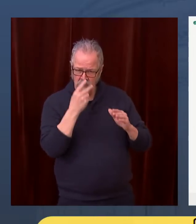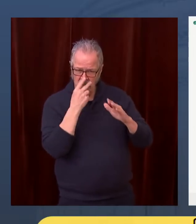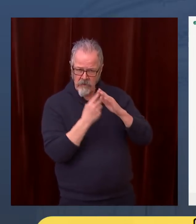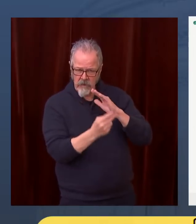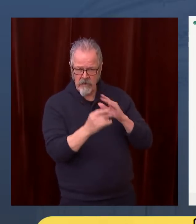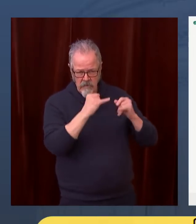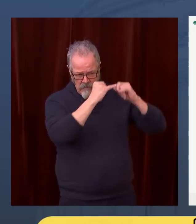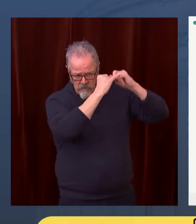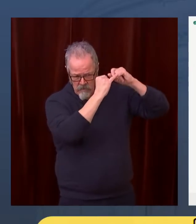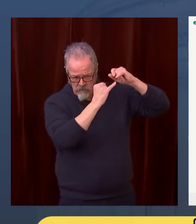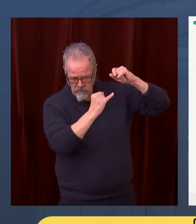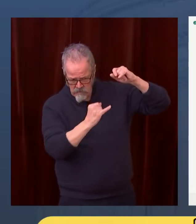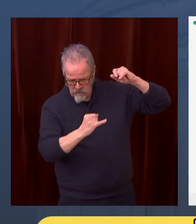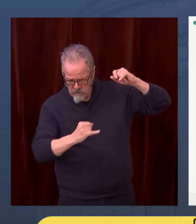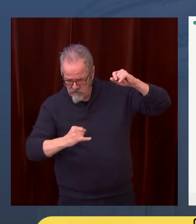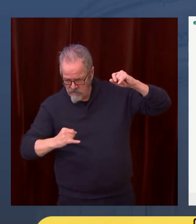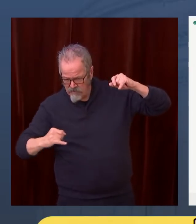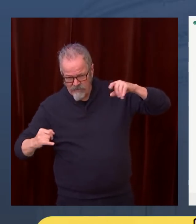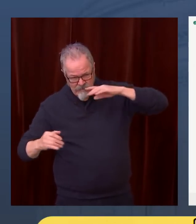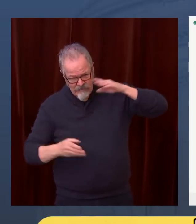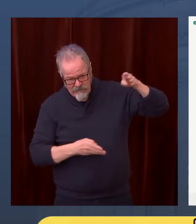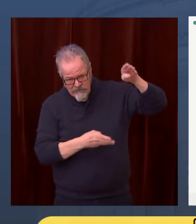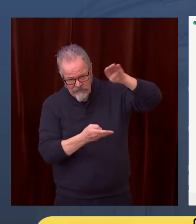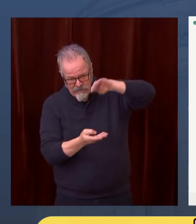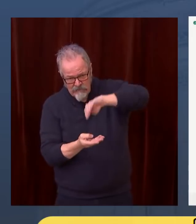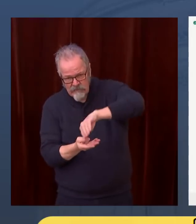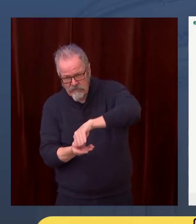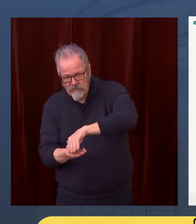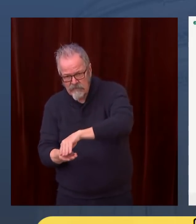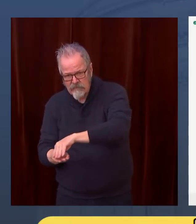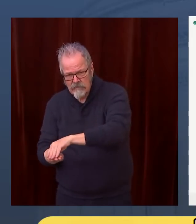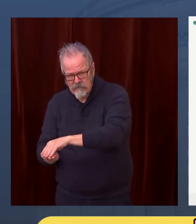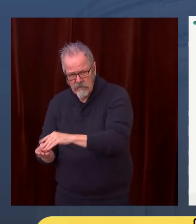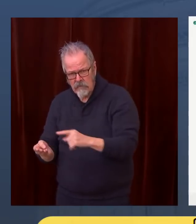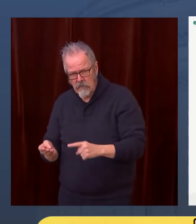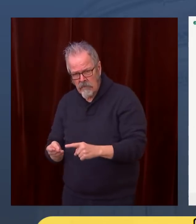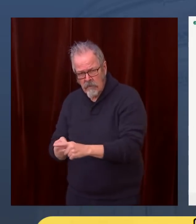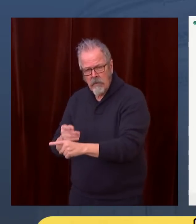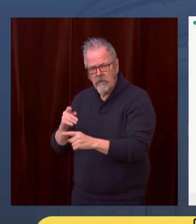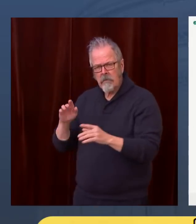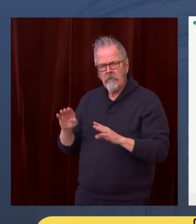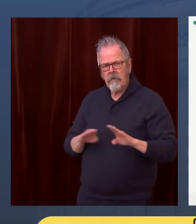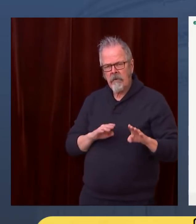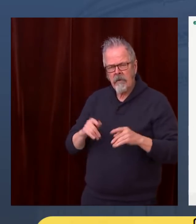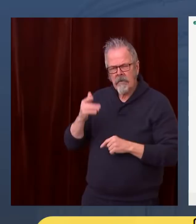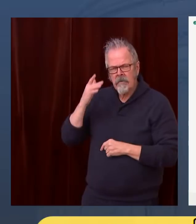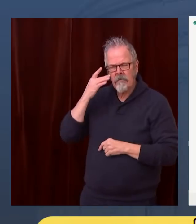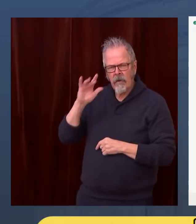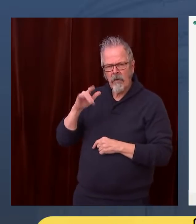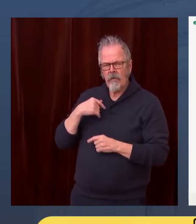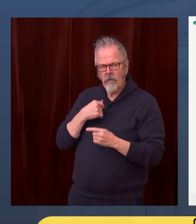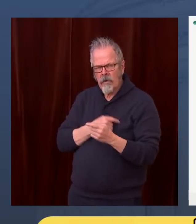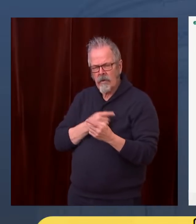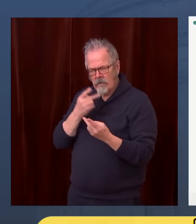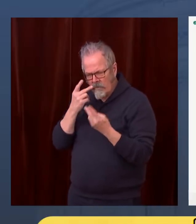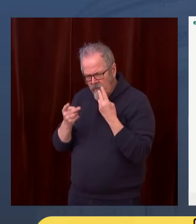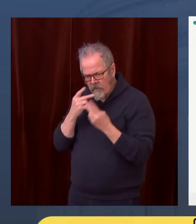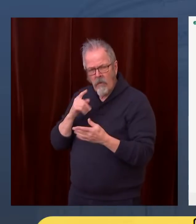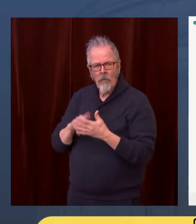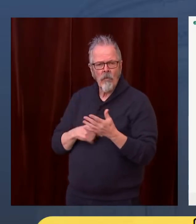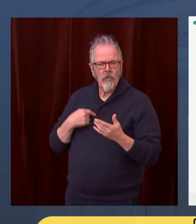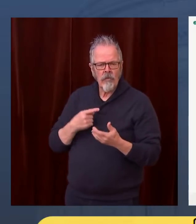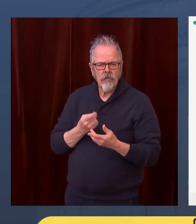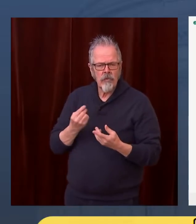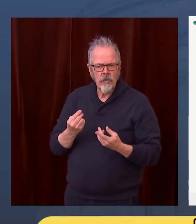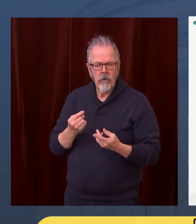gets to really people being smart about how they use that information and also what tools they use.